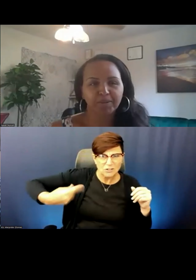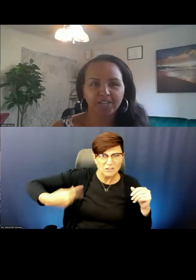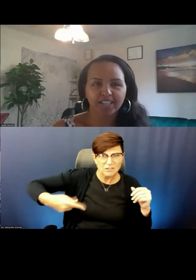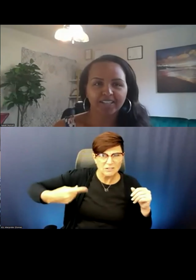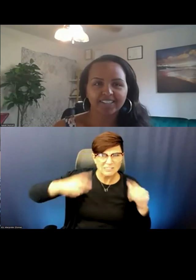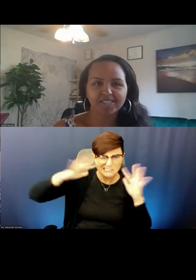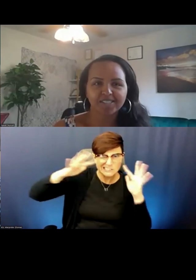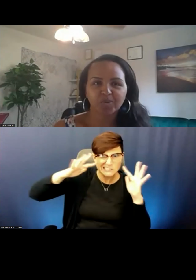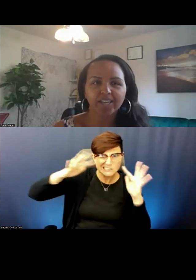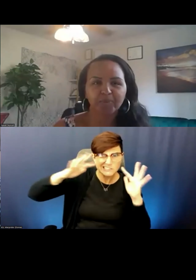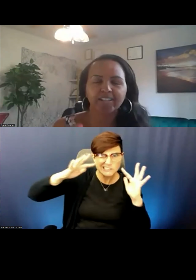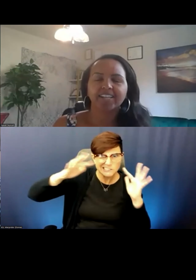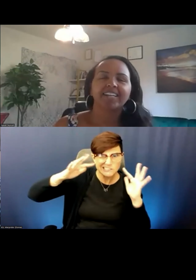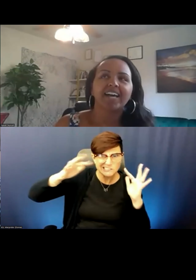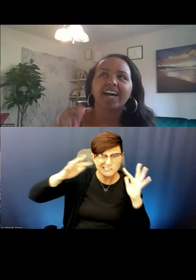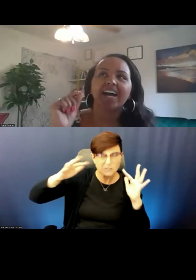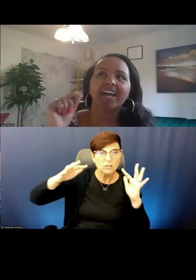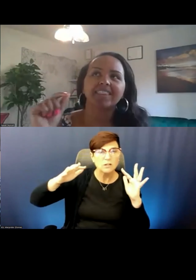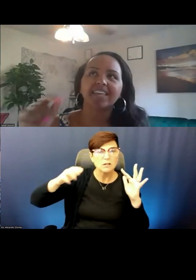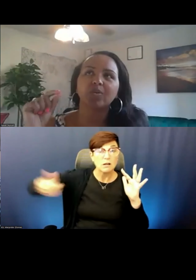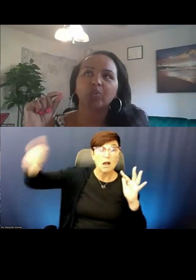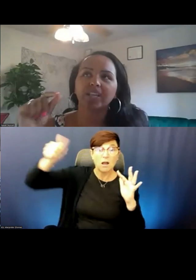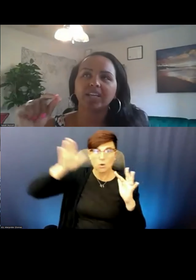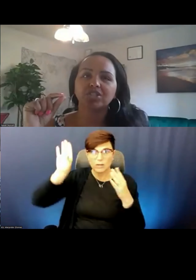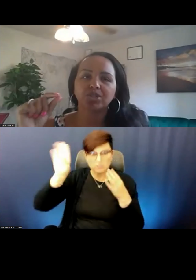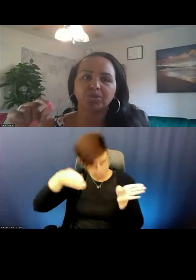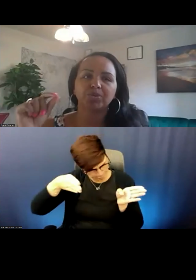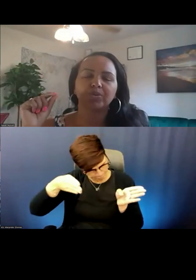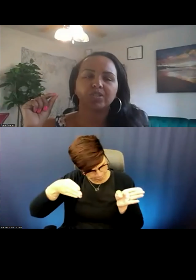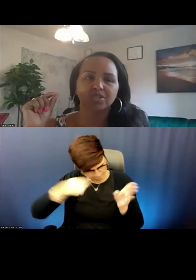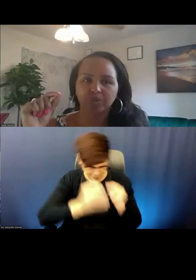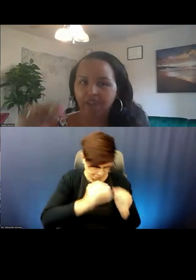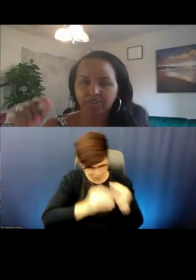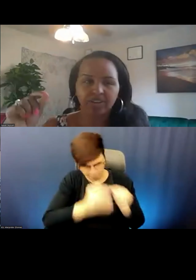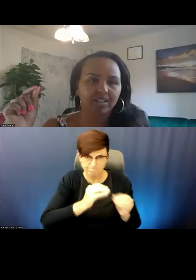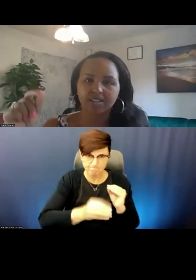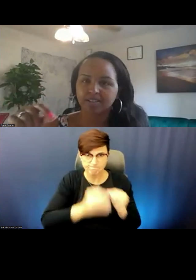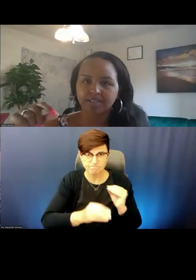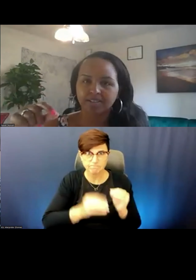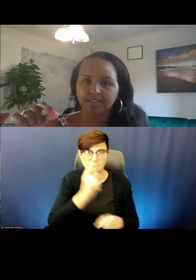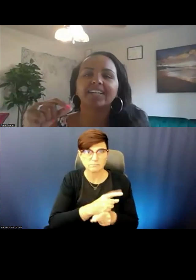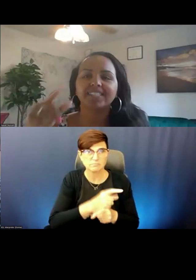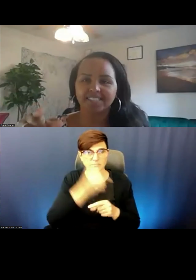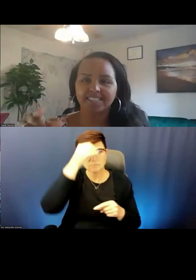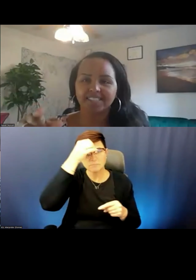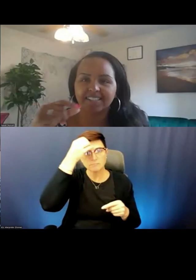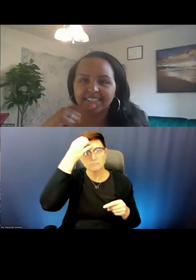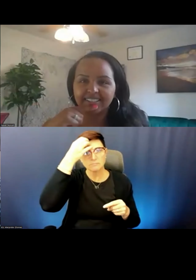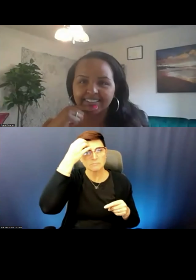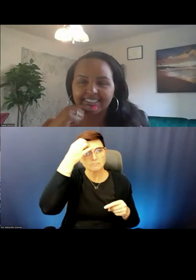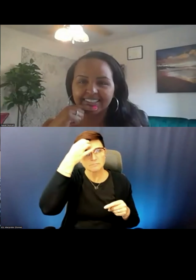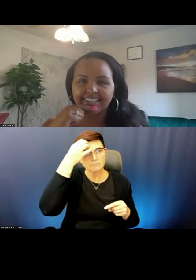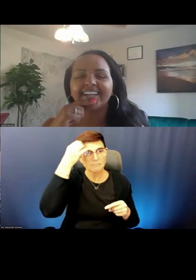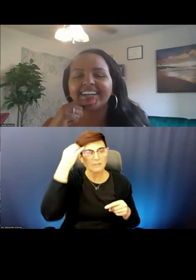Anybody? Squeaky wheel. I think that we need to It's the oil or something like that. You're going to get the